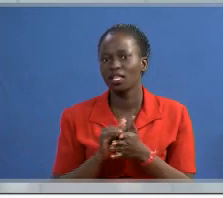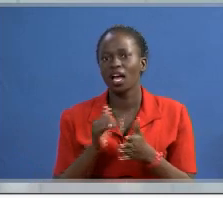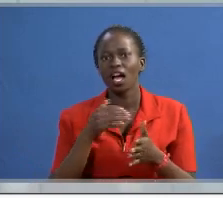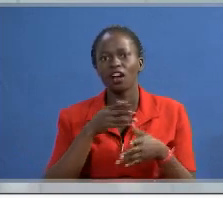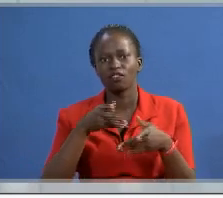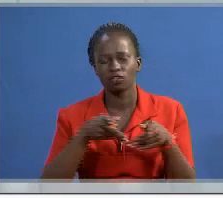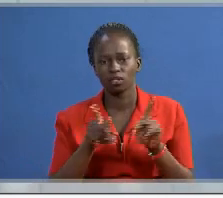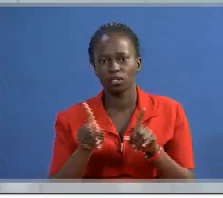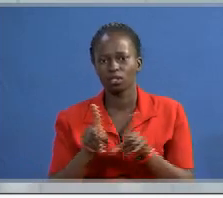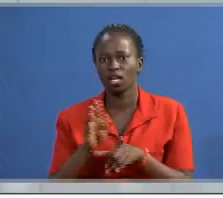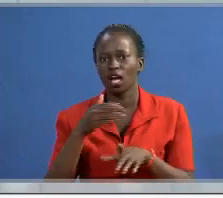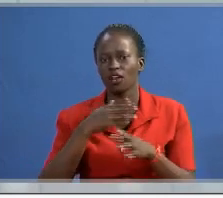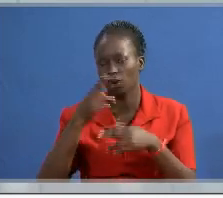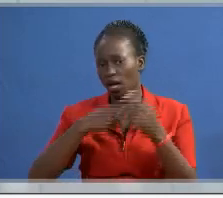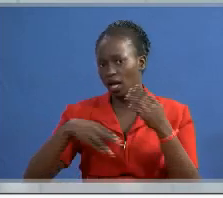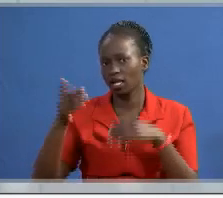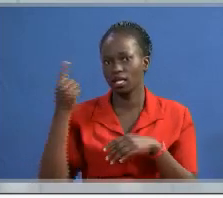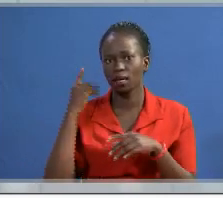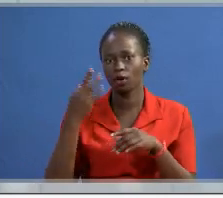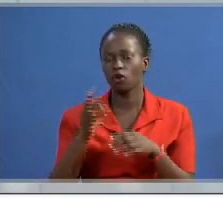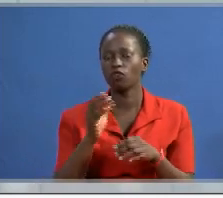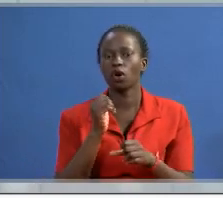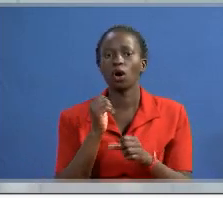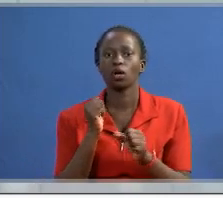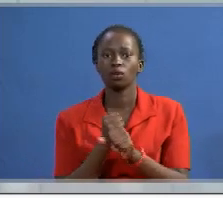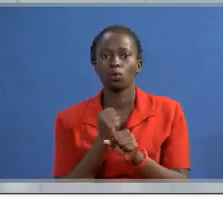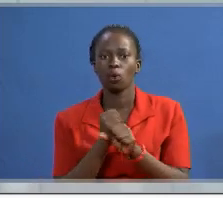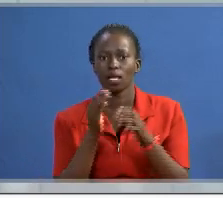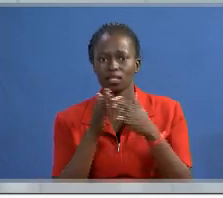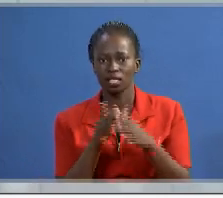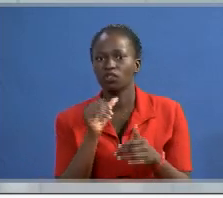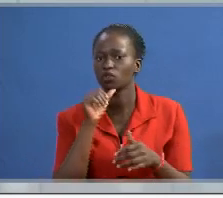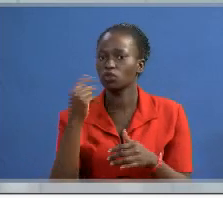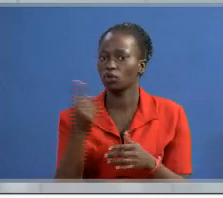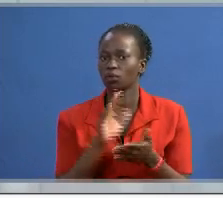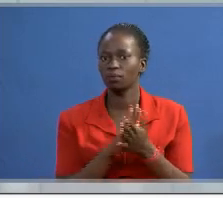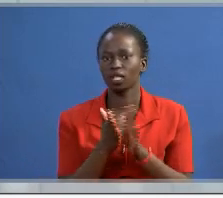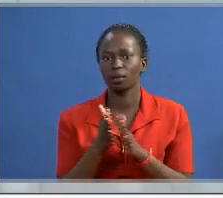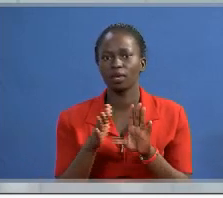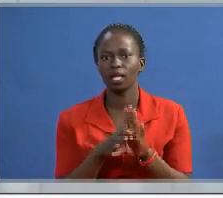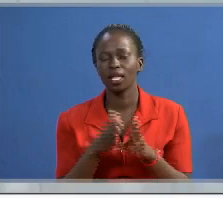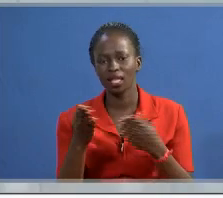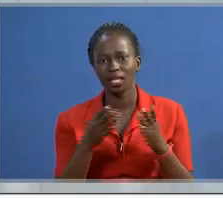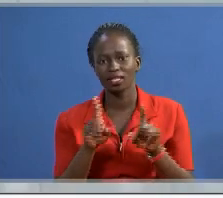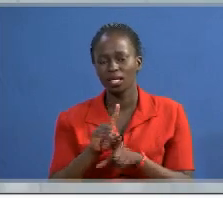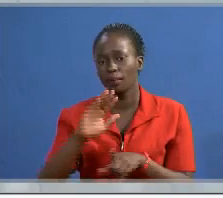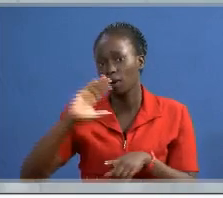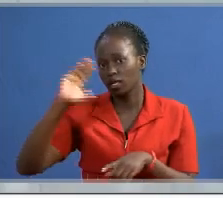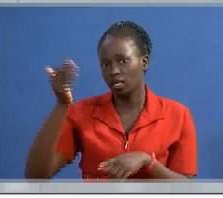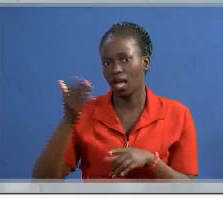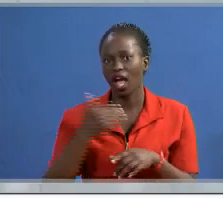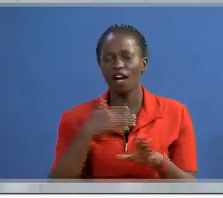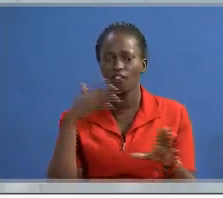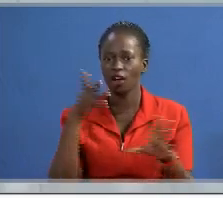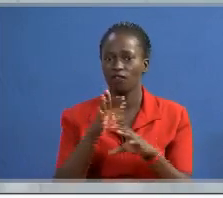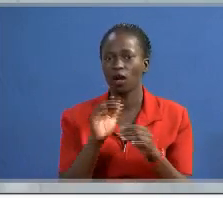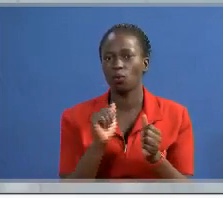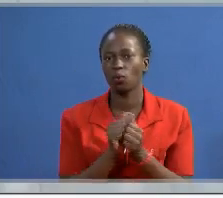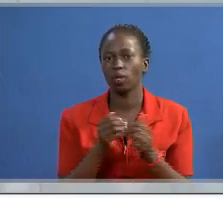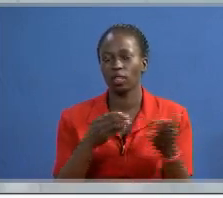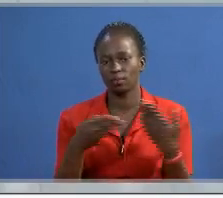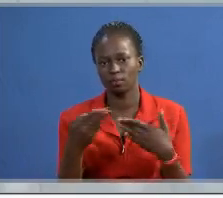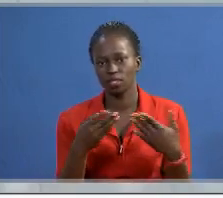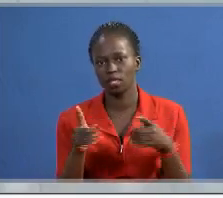startups, decried that high numbers of sex workers have not only become notorious in the busy town, but have also been affected by the